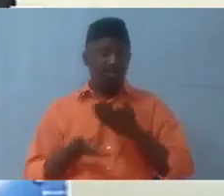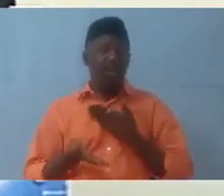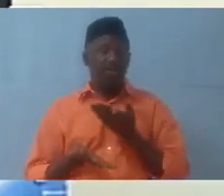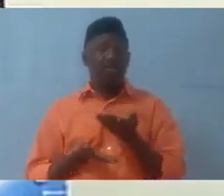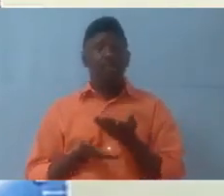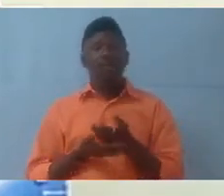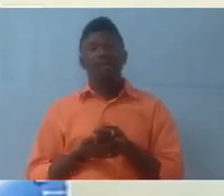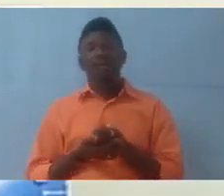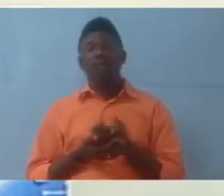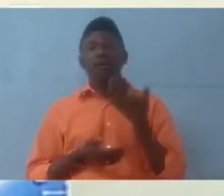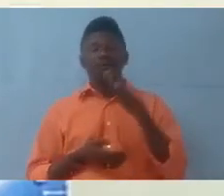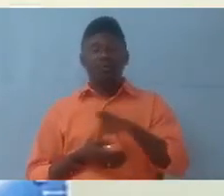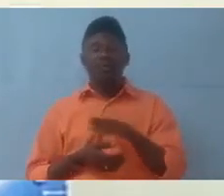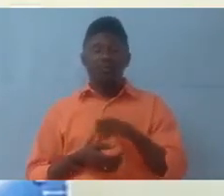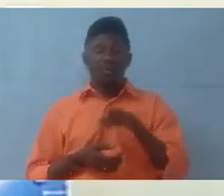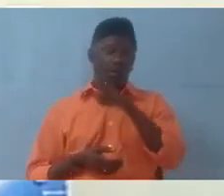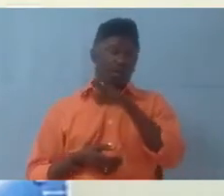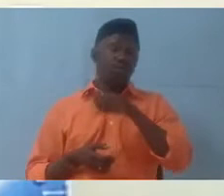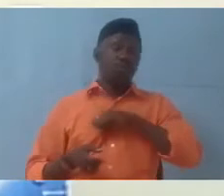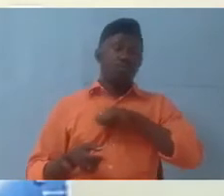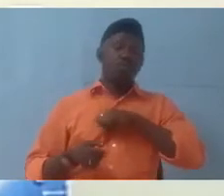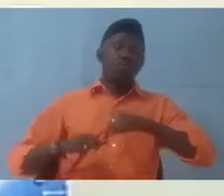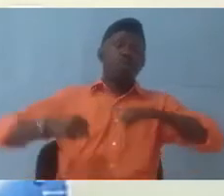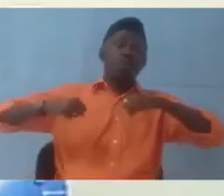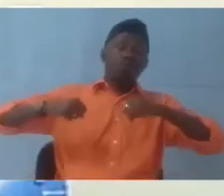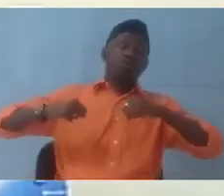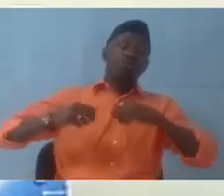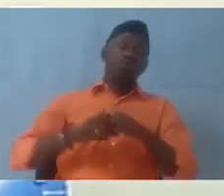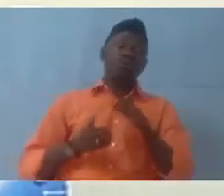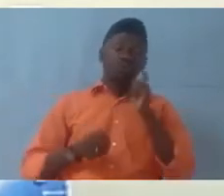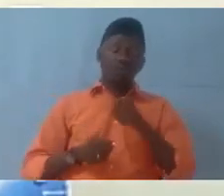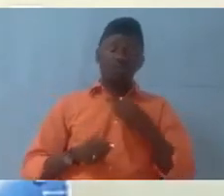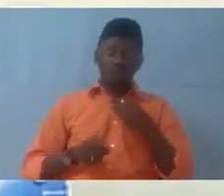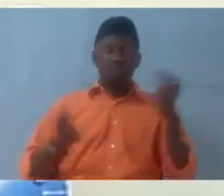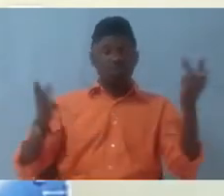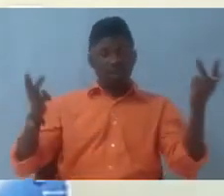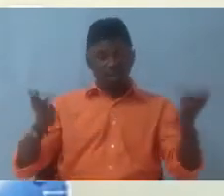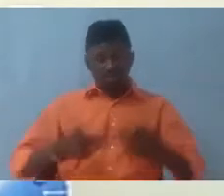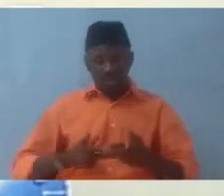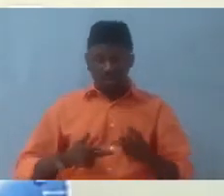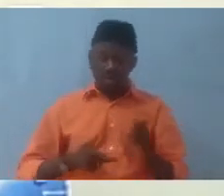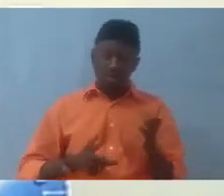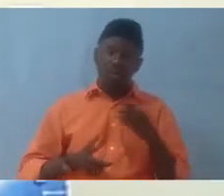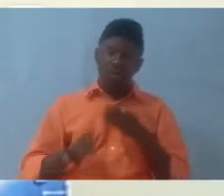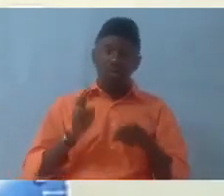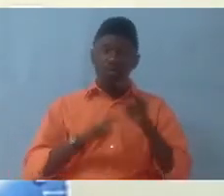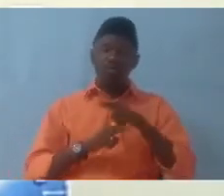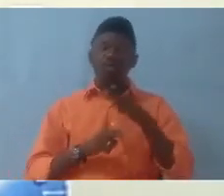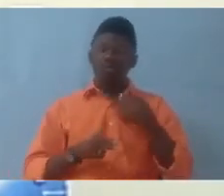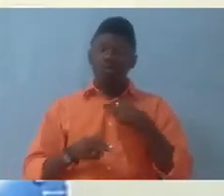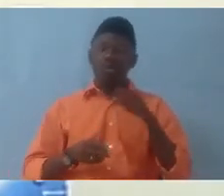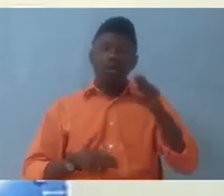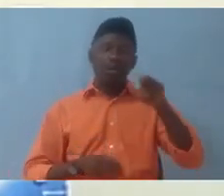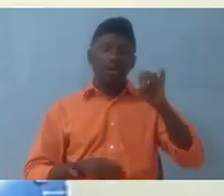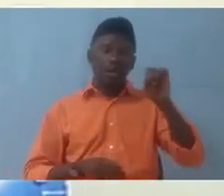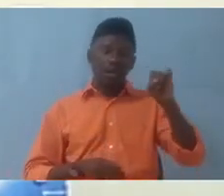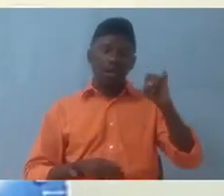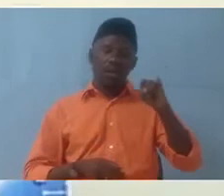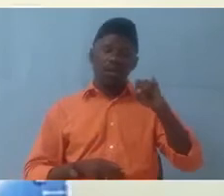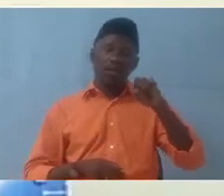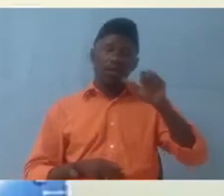jot. From his boss. Ci bossam. That I should be invited to the NIA premises. Dañ ma wara o nak ci